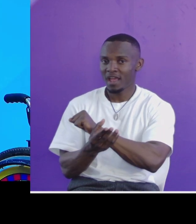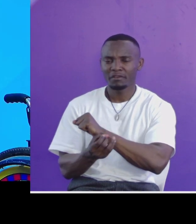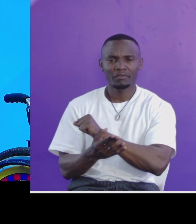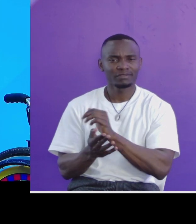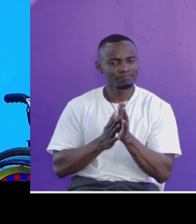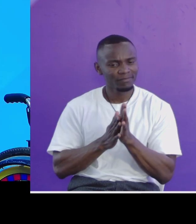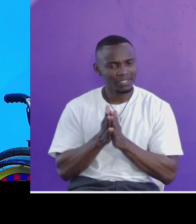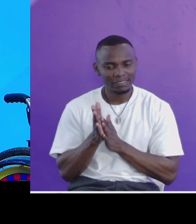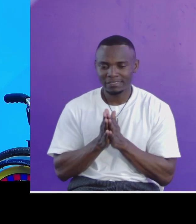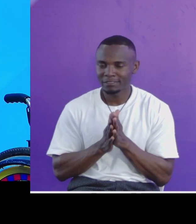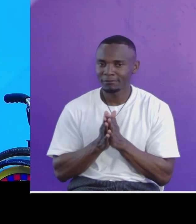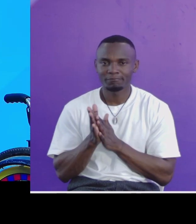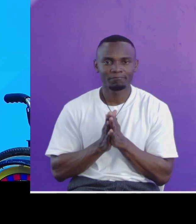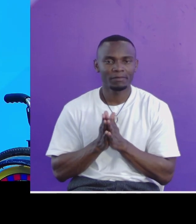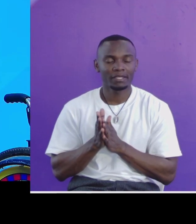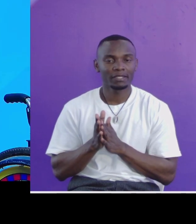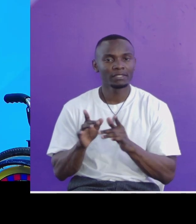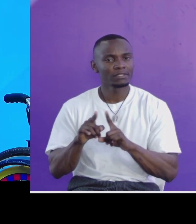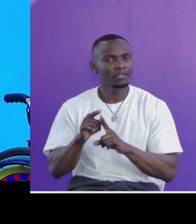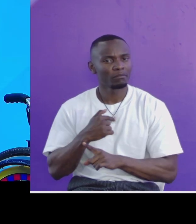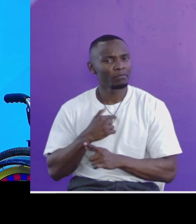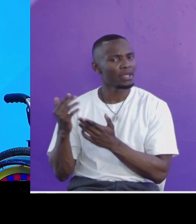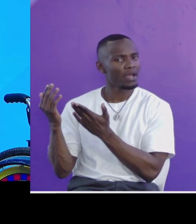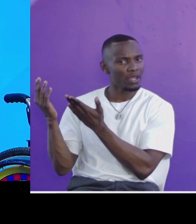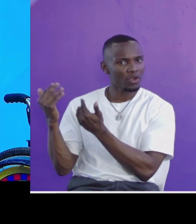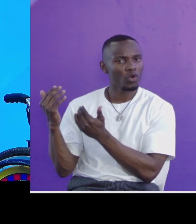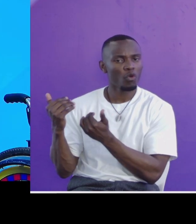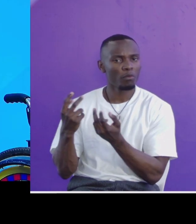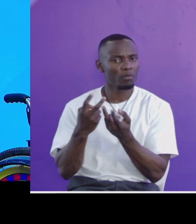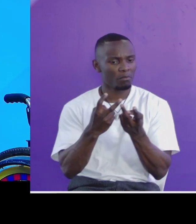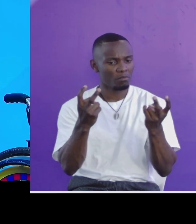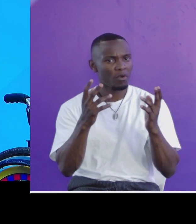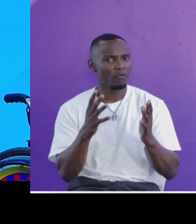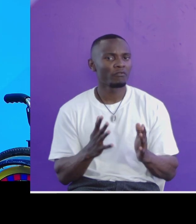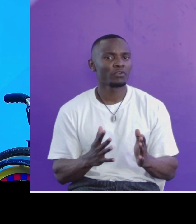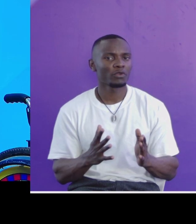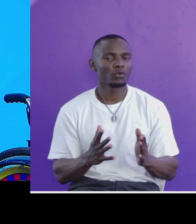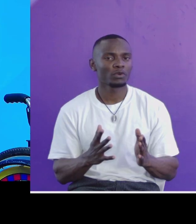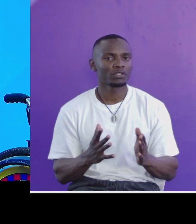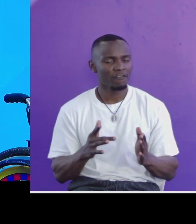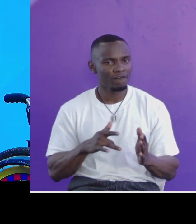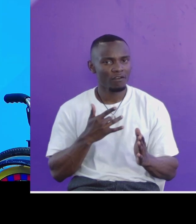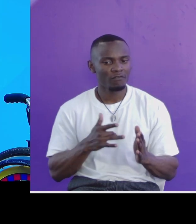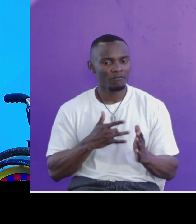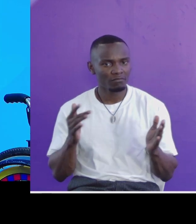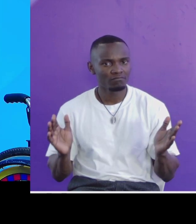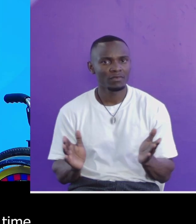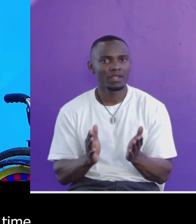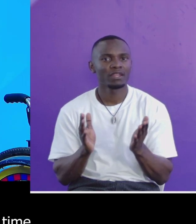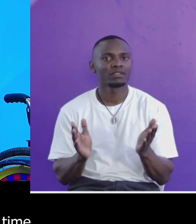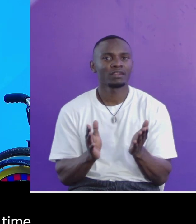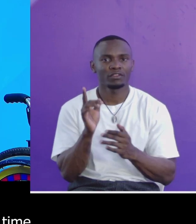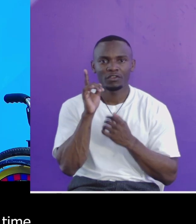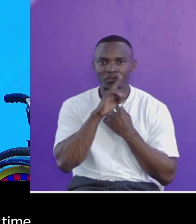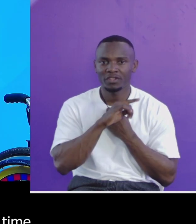inspiring. I hope that our audience are encouraged by this.